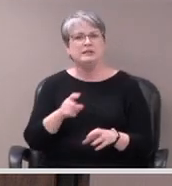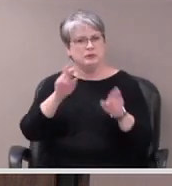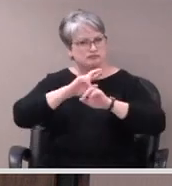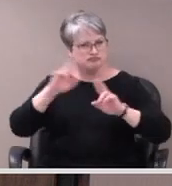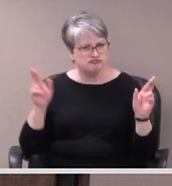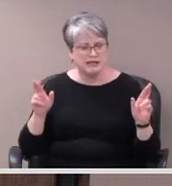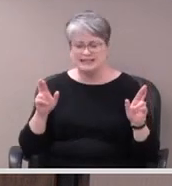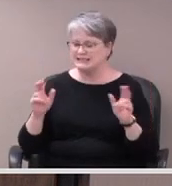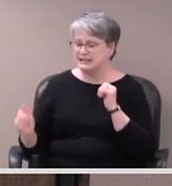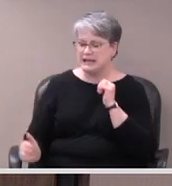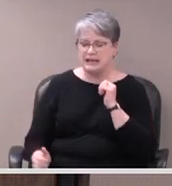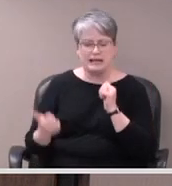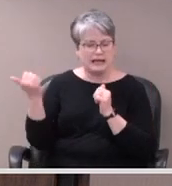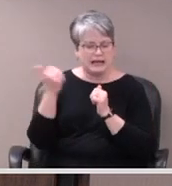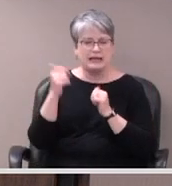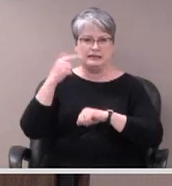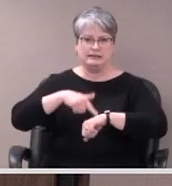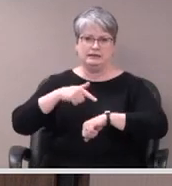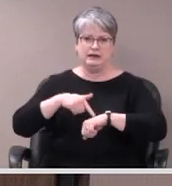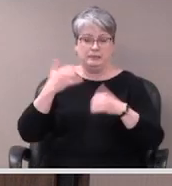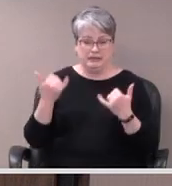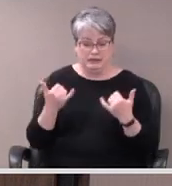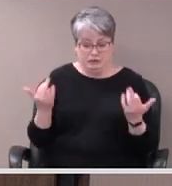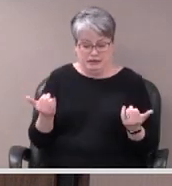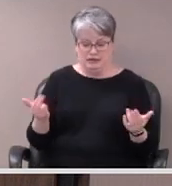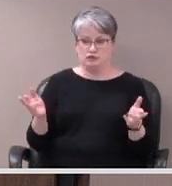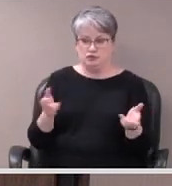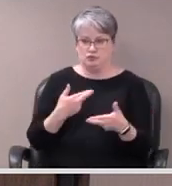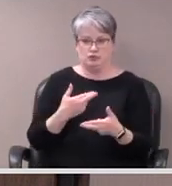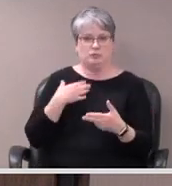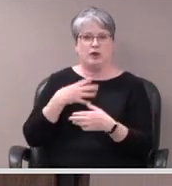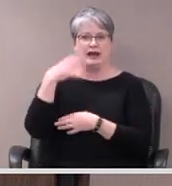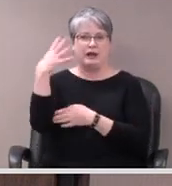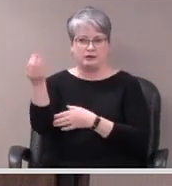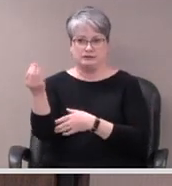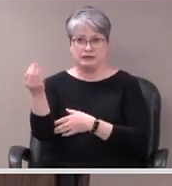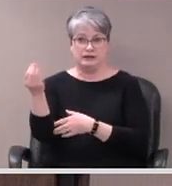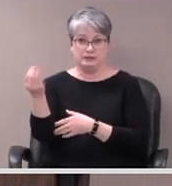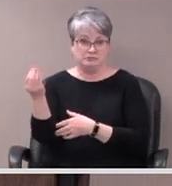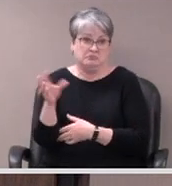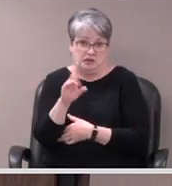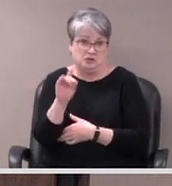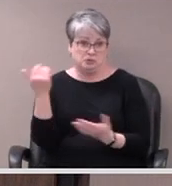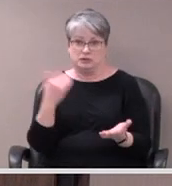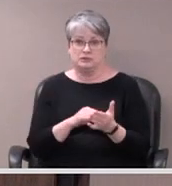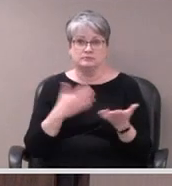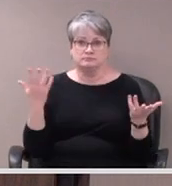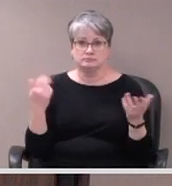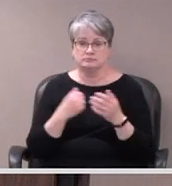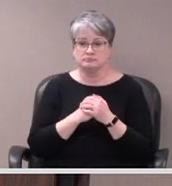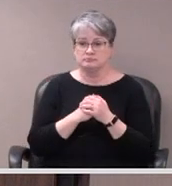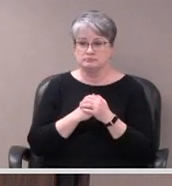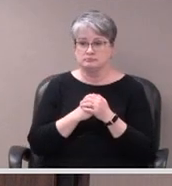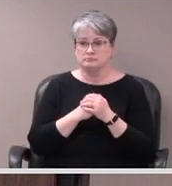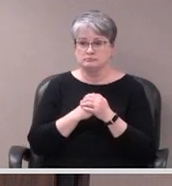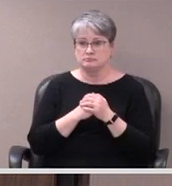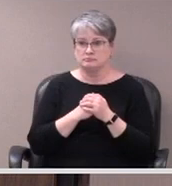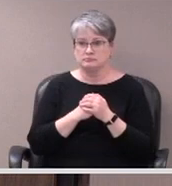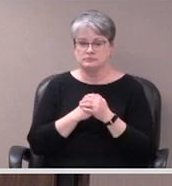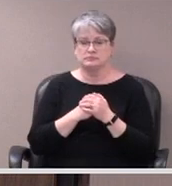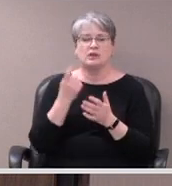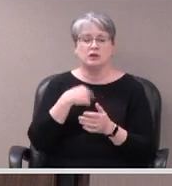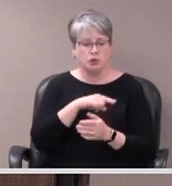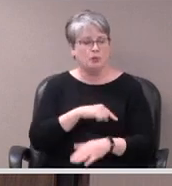moment, at any time, here in this room or outside of here, that I would have to do that again. We